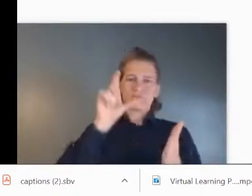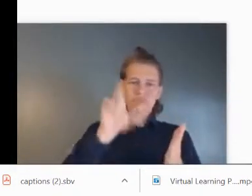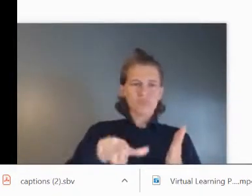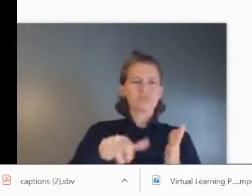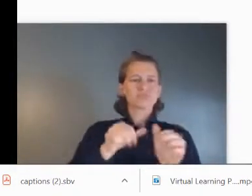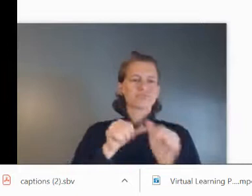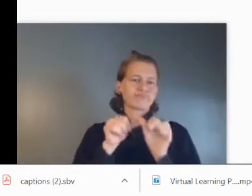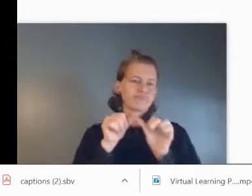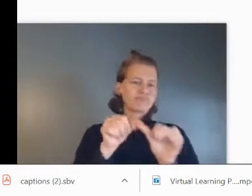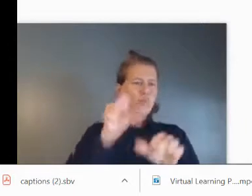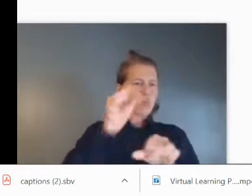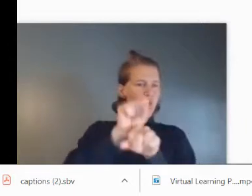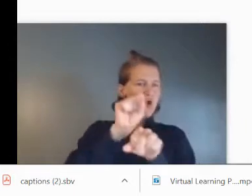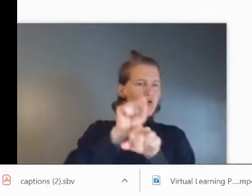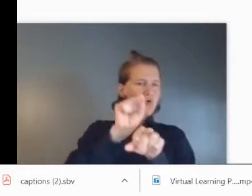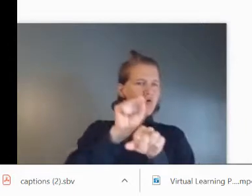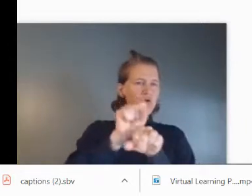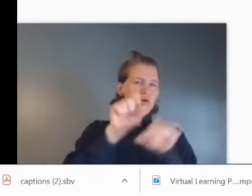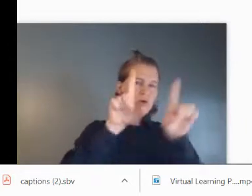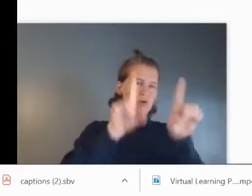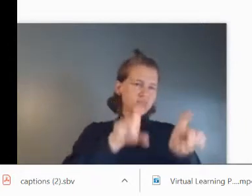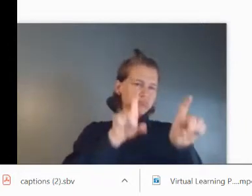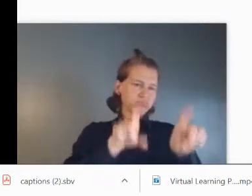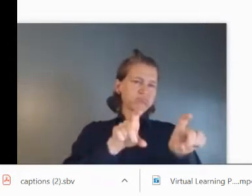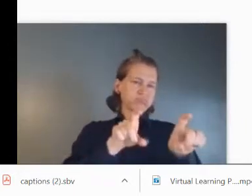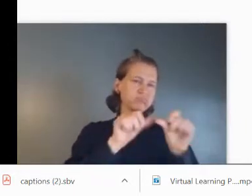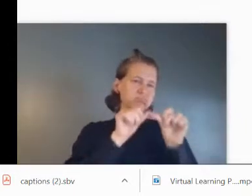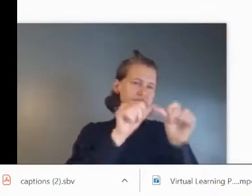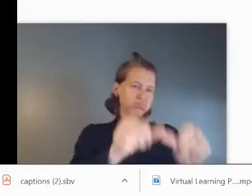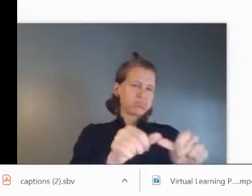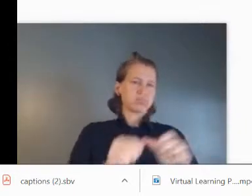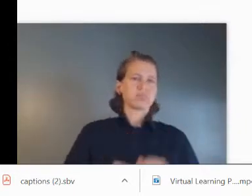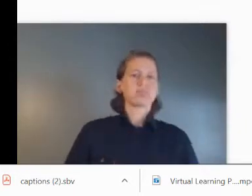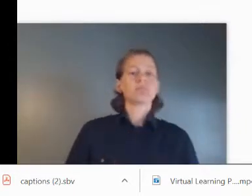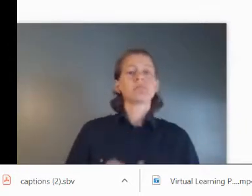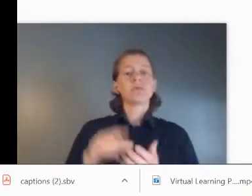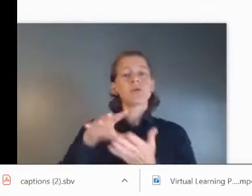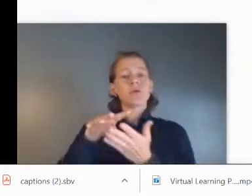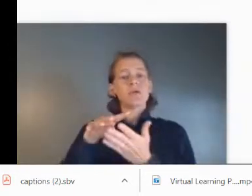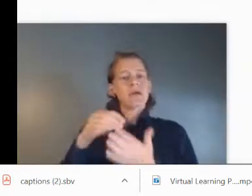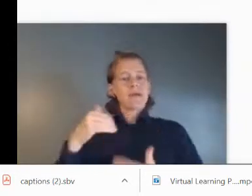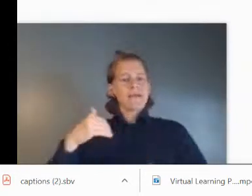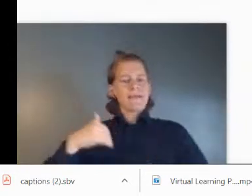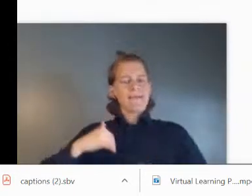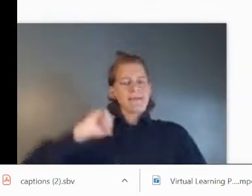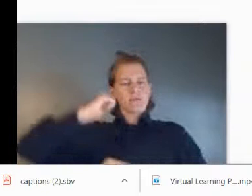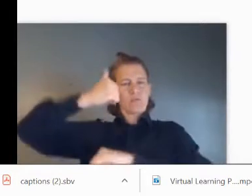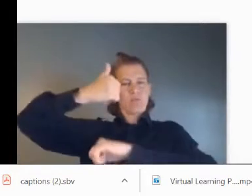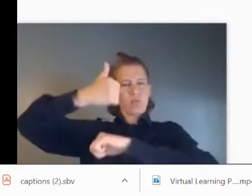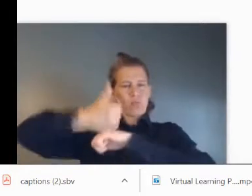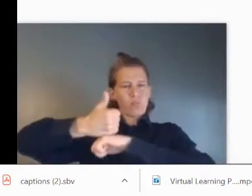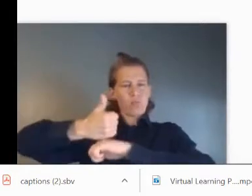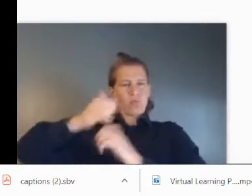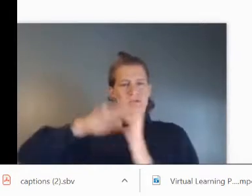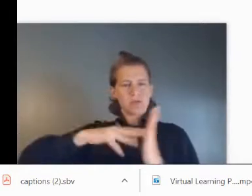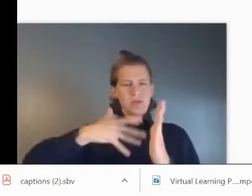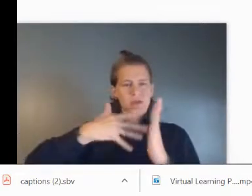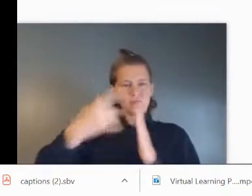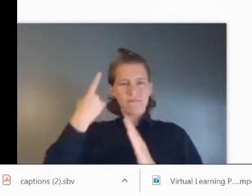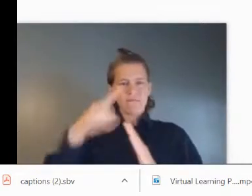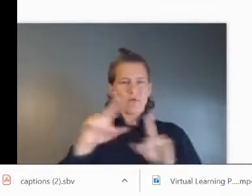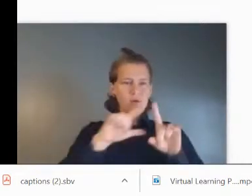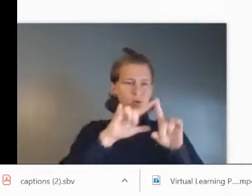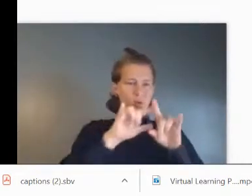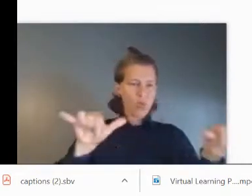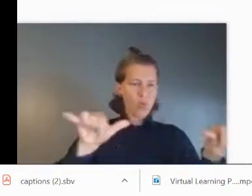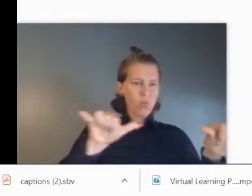We have defined student expectations for synchronous and asynchronous days to help ensure that our students are